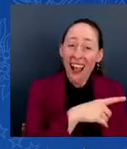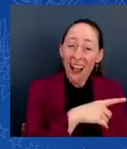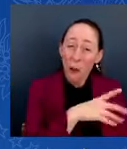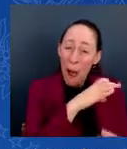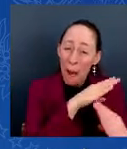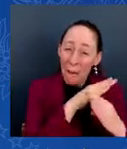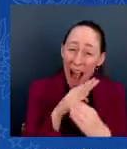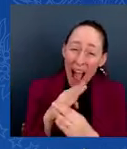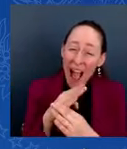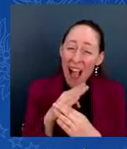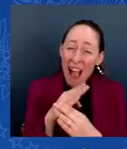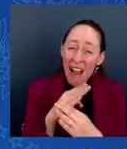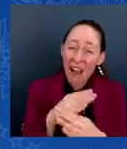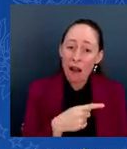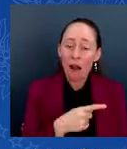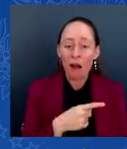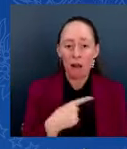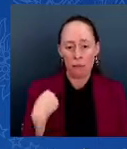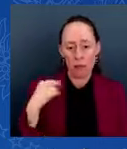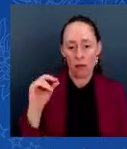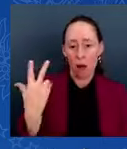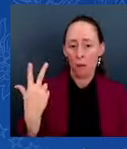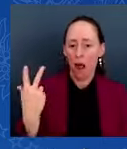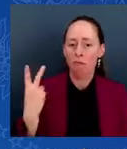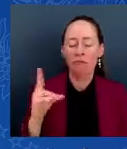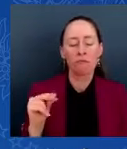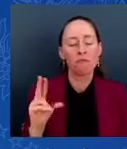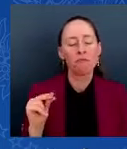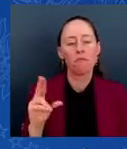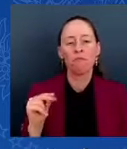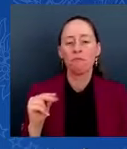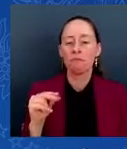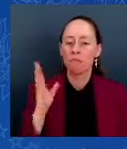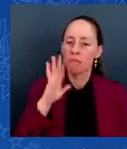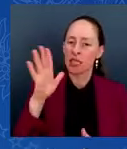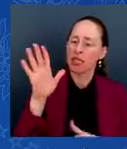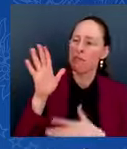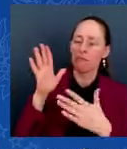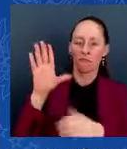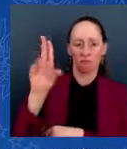to keep standing up for Big Pharma. I fought too damn hard to yield now.